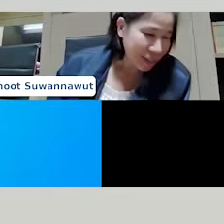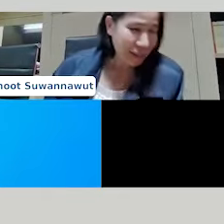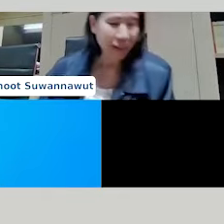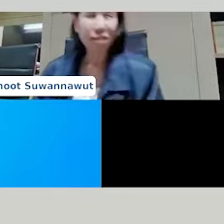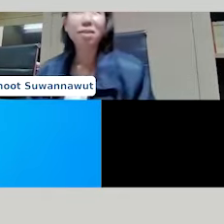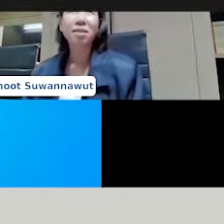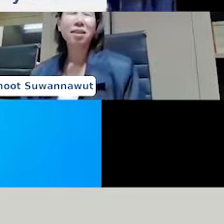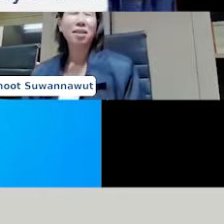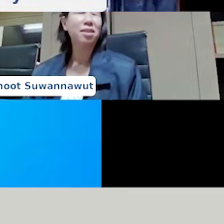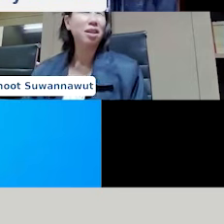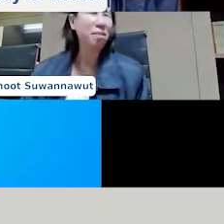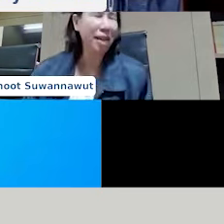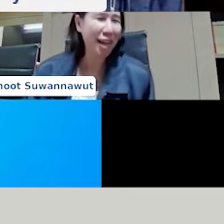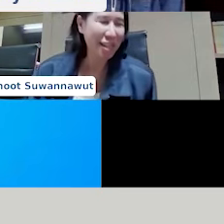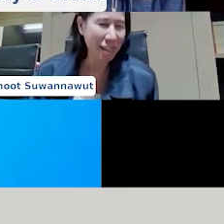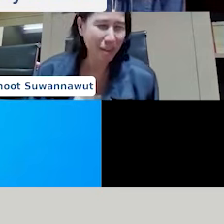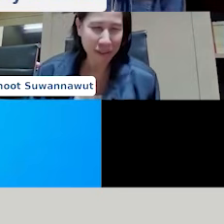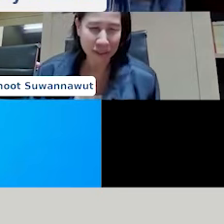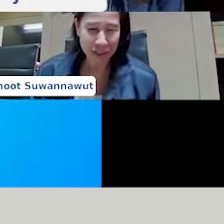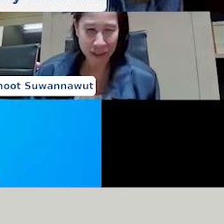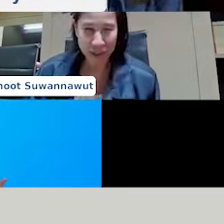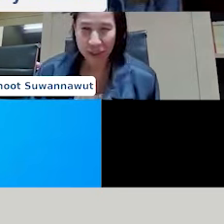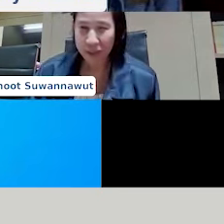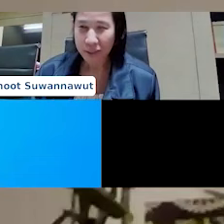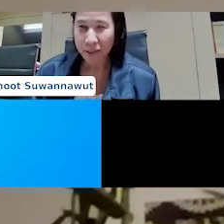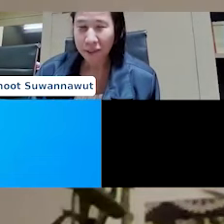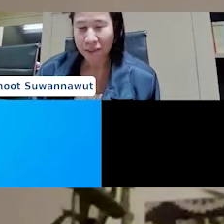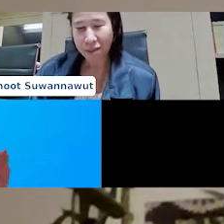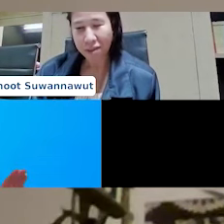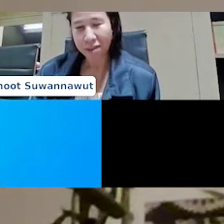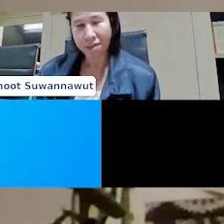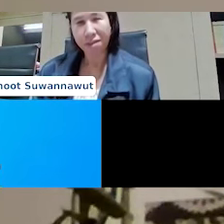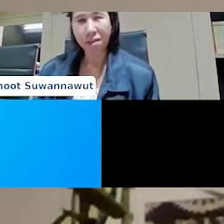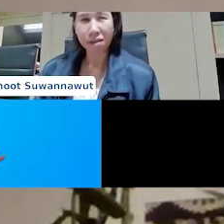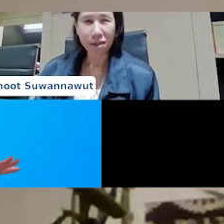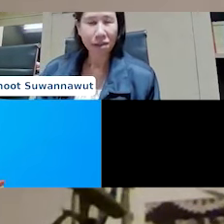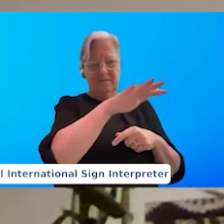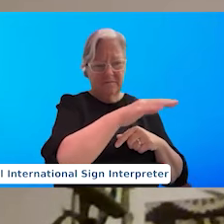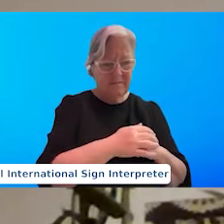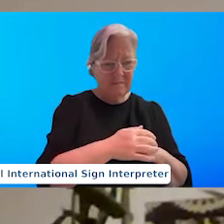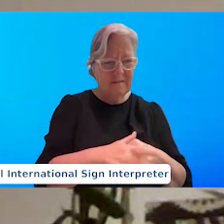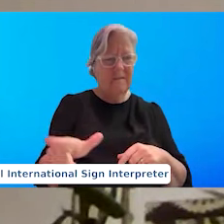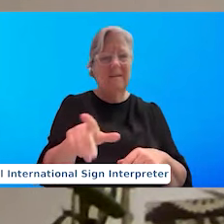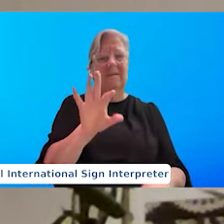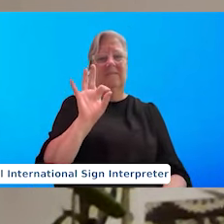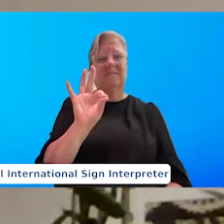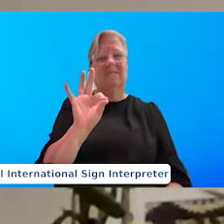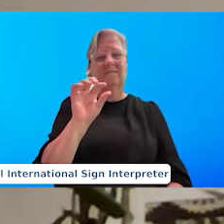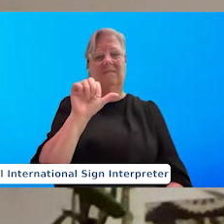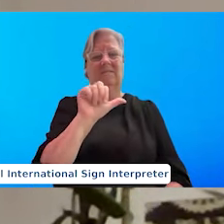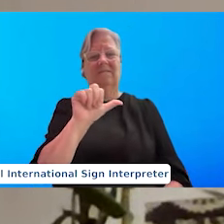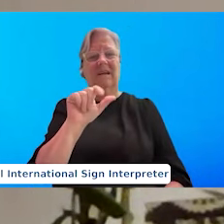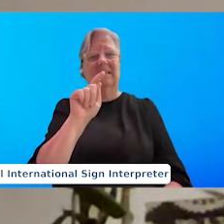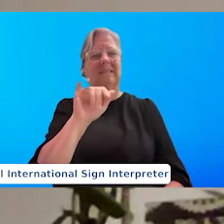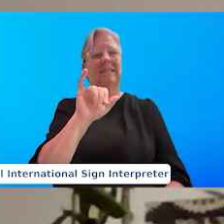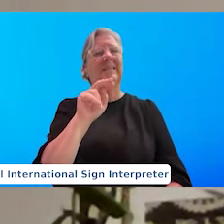Thanks so much, Nantan, for your presentation. It was really great to hear from you about the amazing